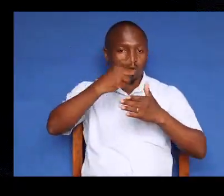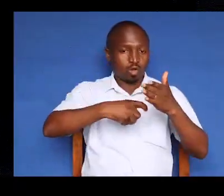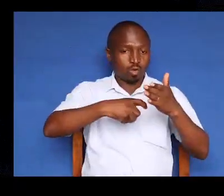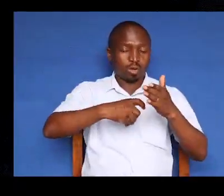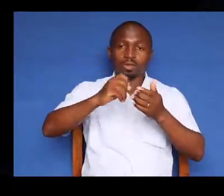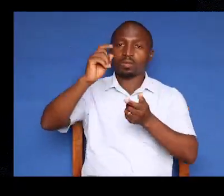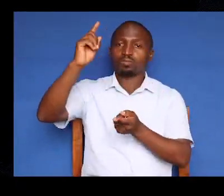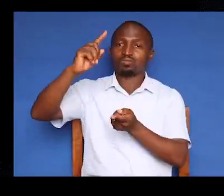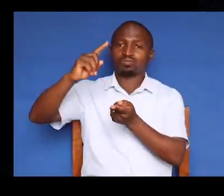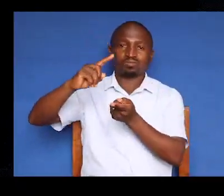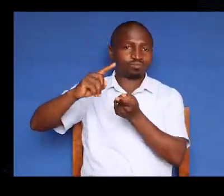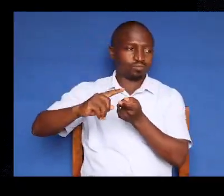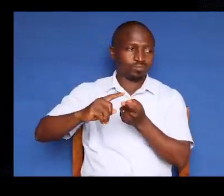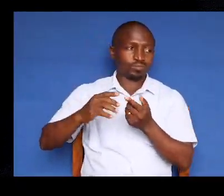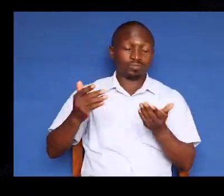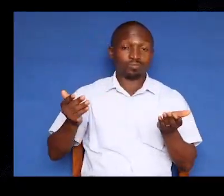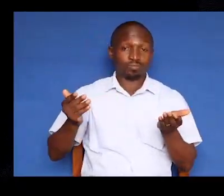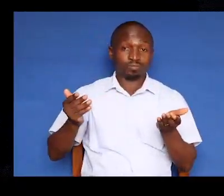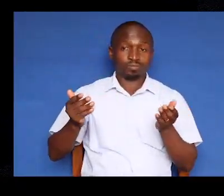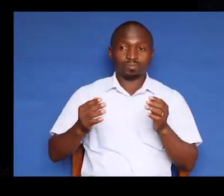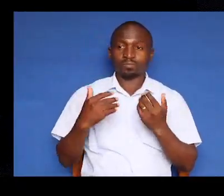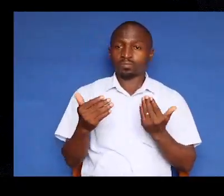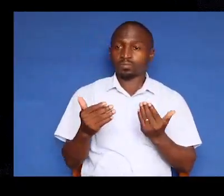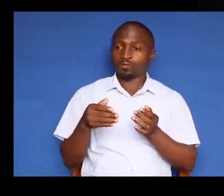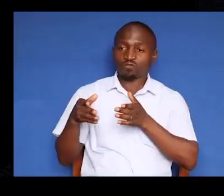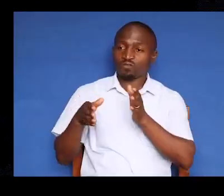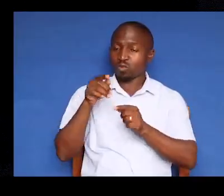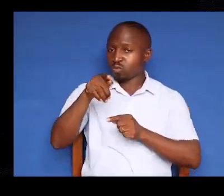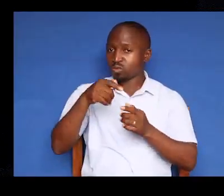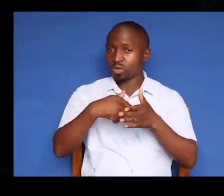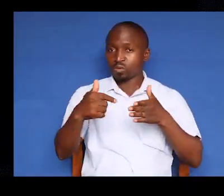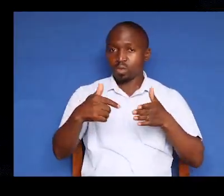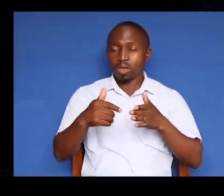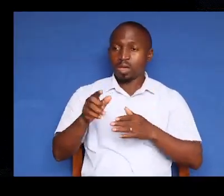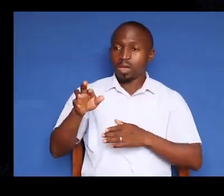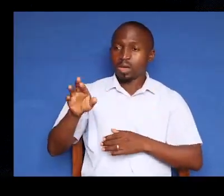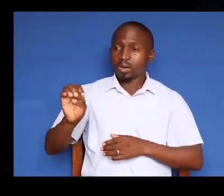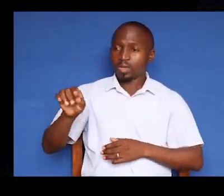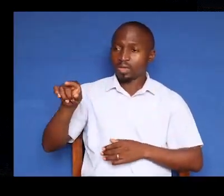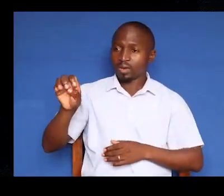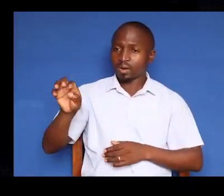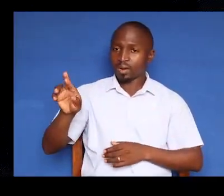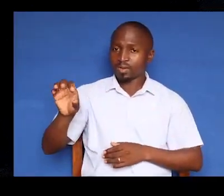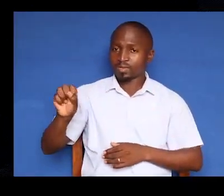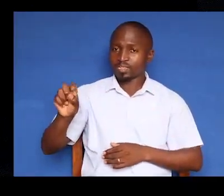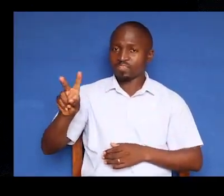to decrease. So this type of system we call regressive tax